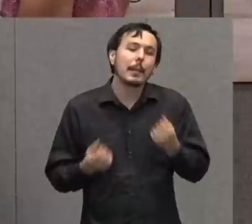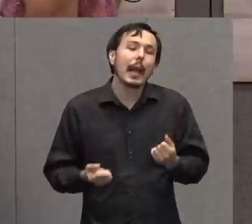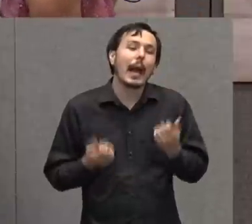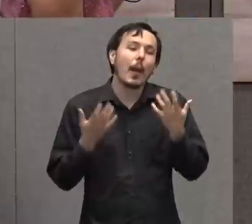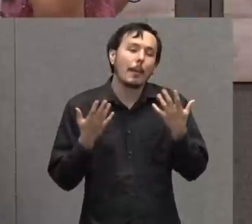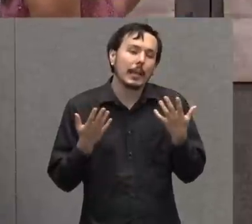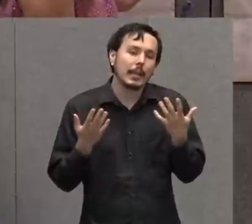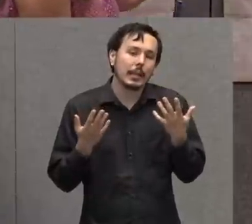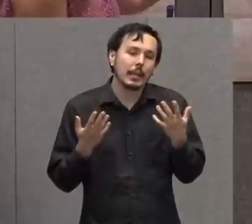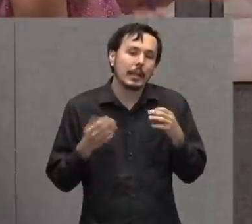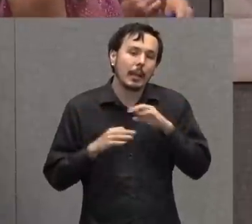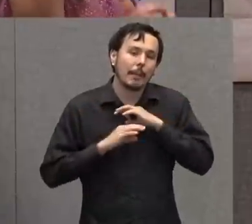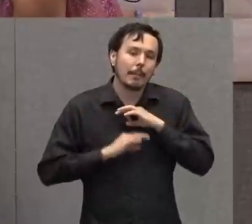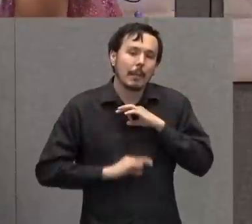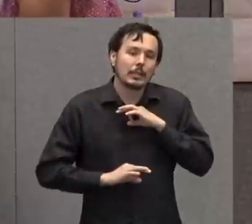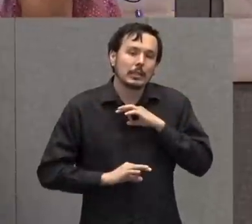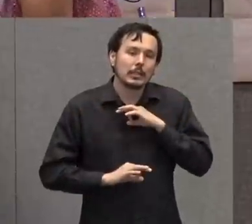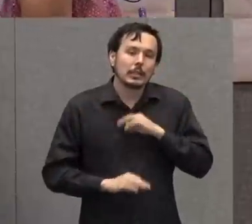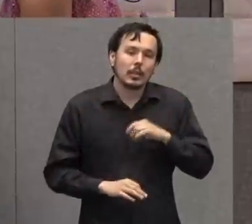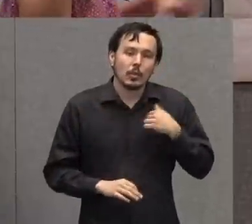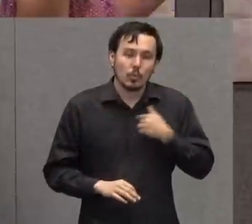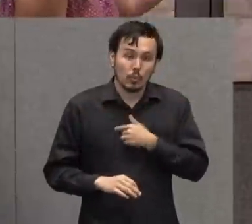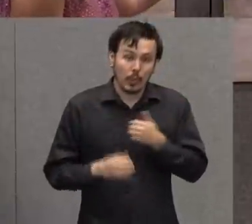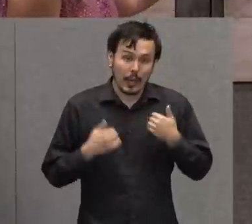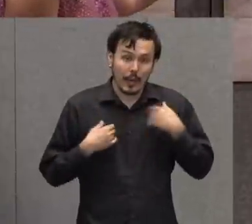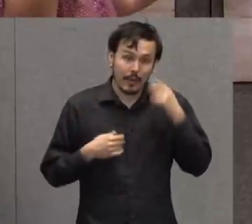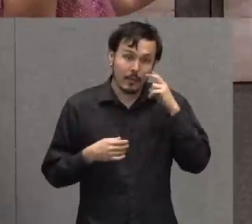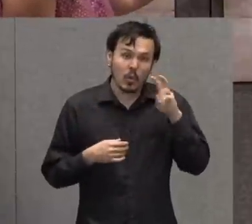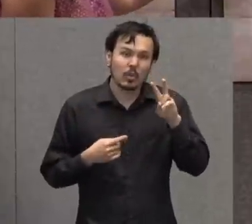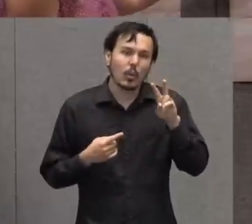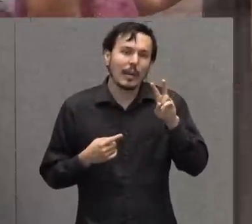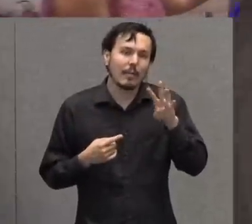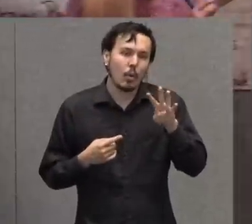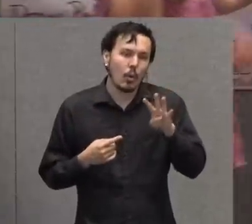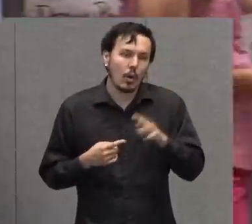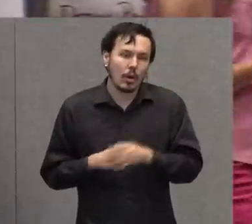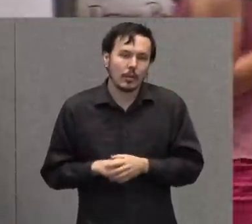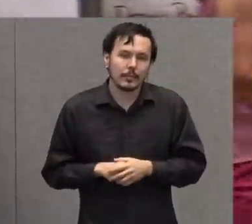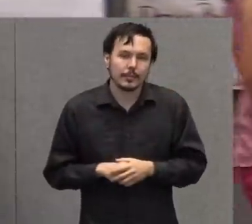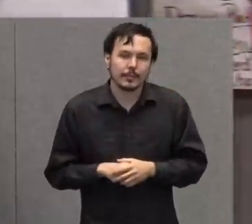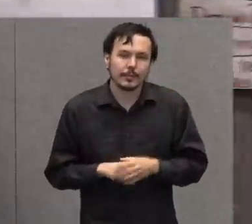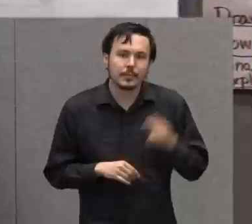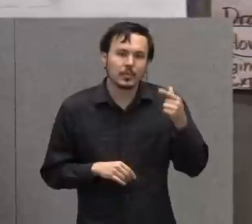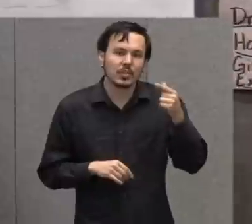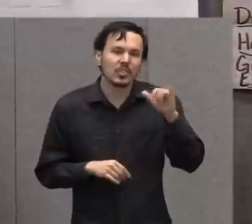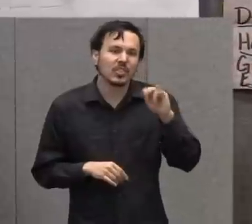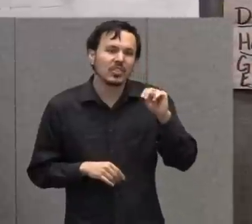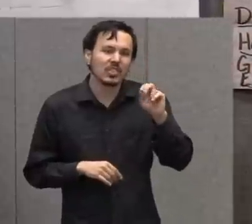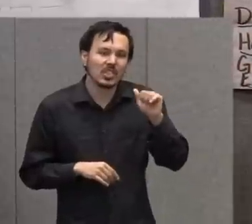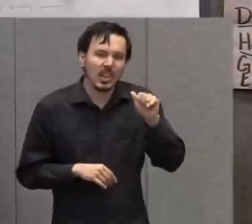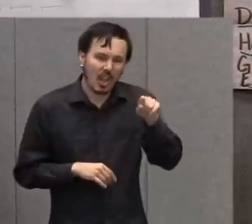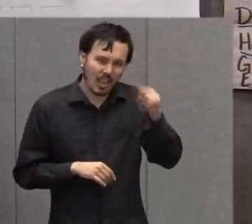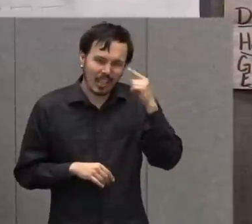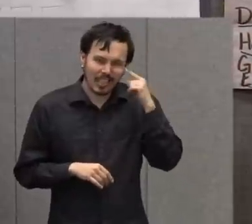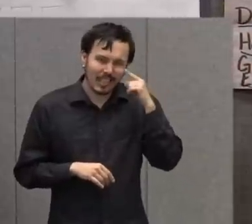have, the buttons that we have for 24. So Gina thinks she